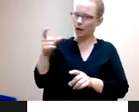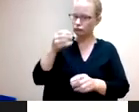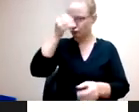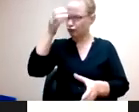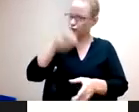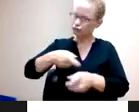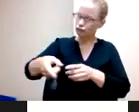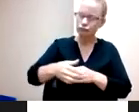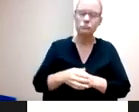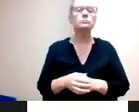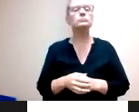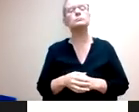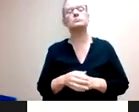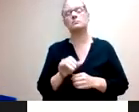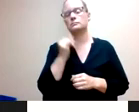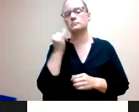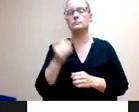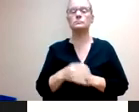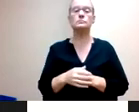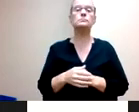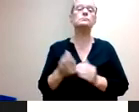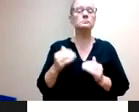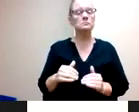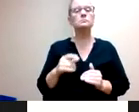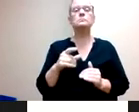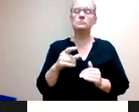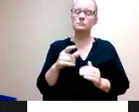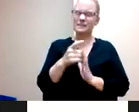We talked about legally getting things in order. Next.